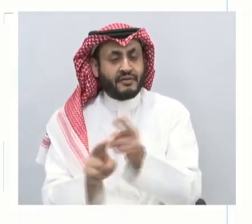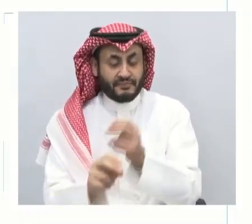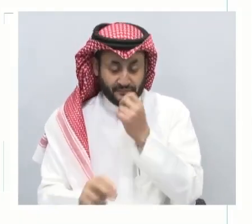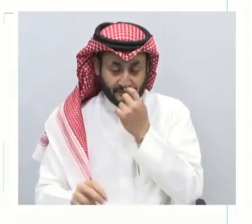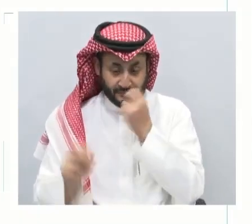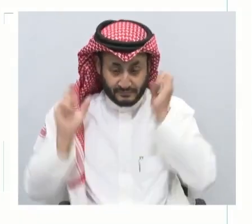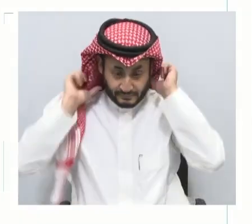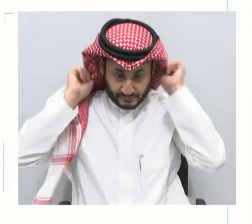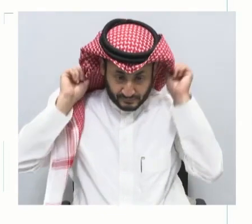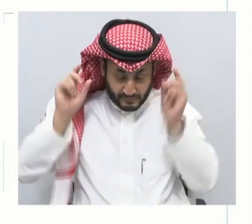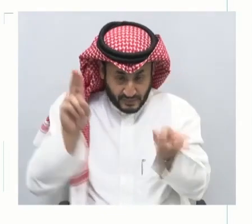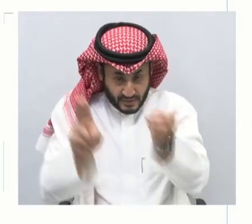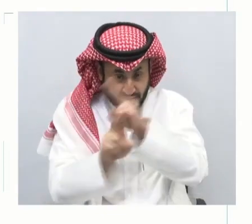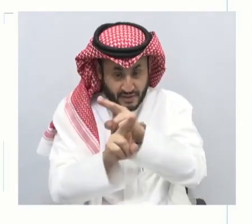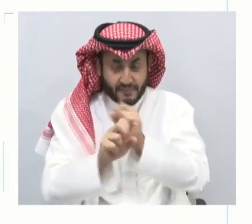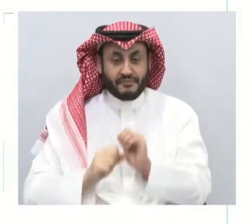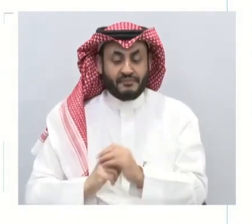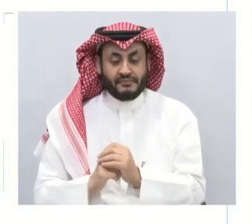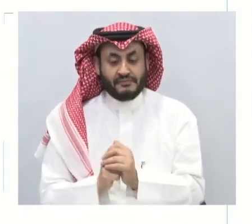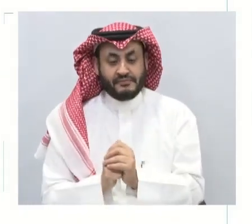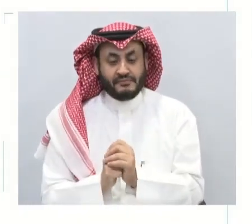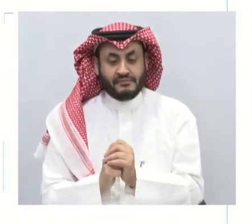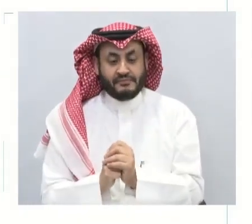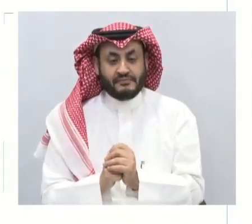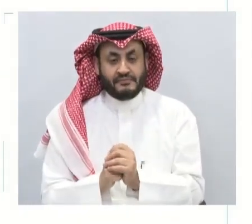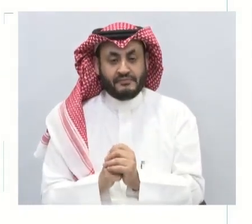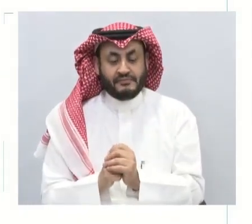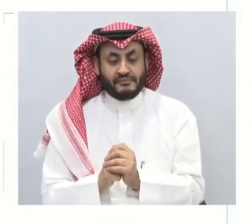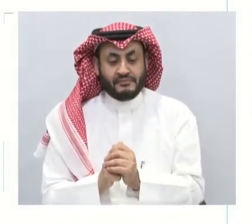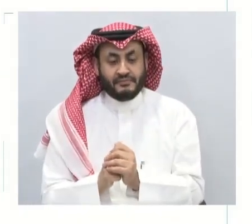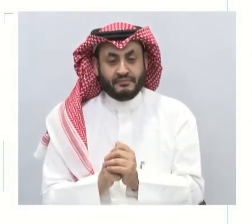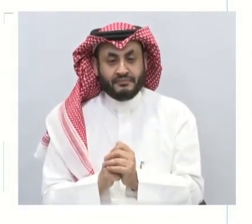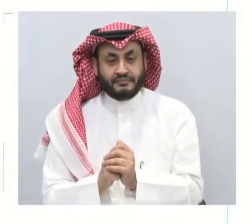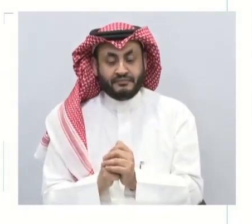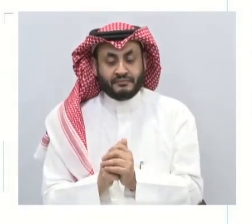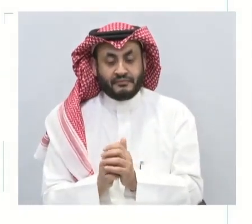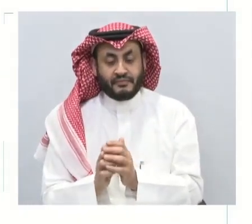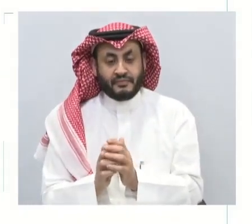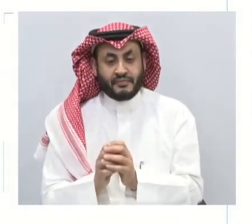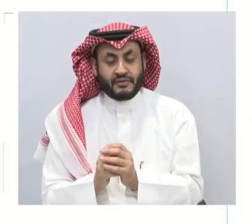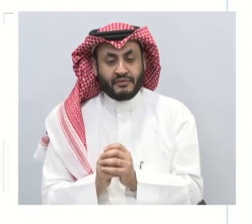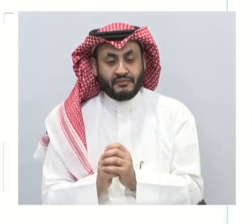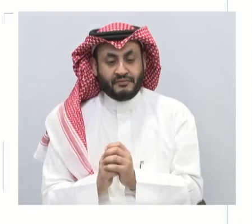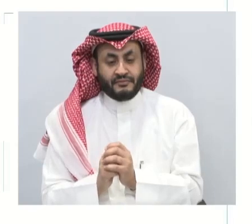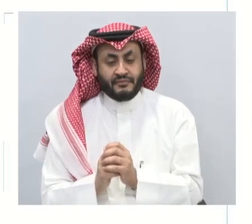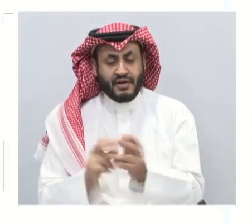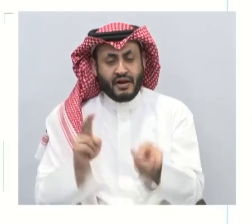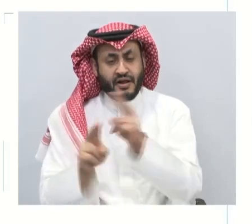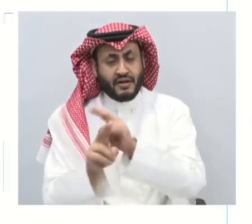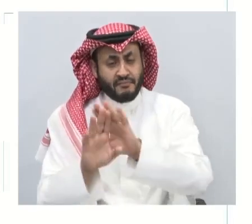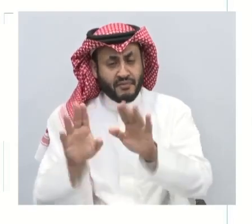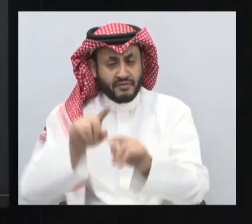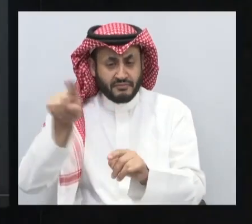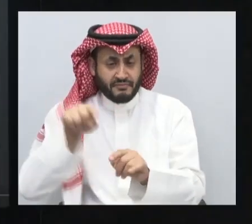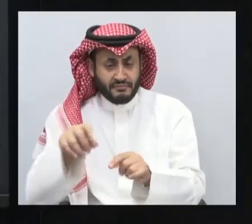We exchanged the modal verb will with the subject, which is the pronoun you here, and we made it a